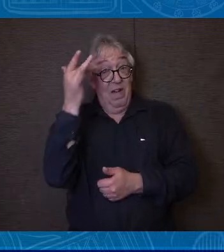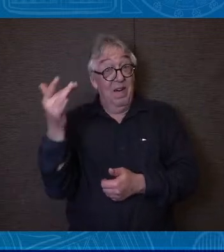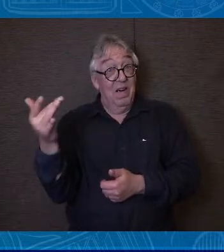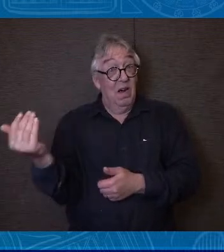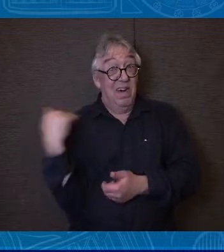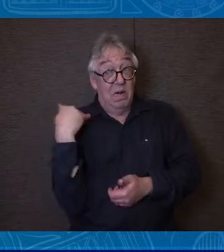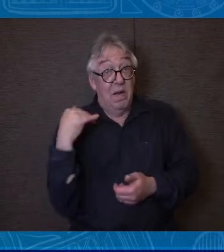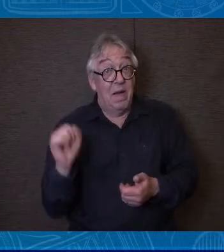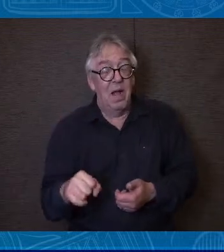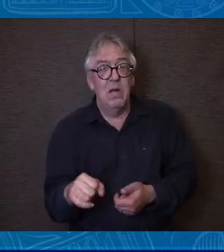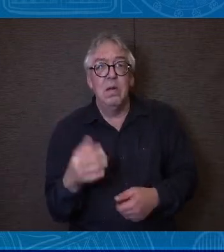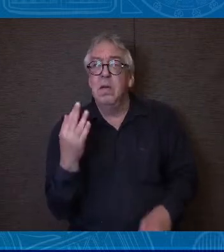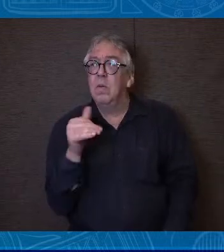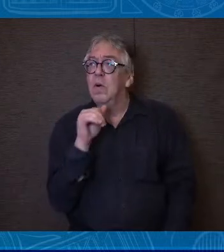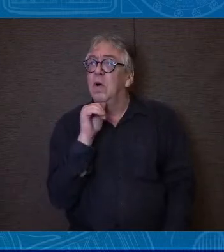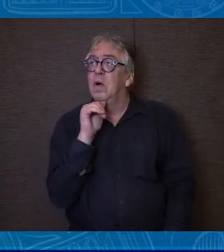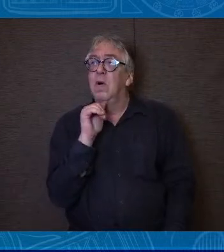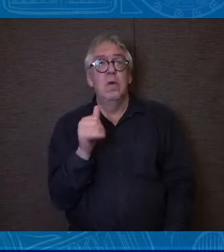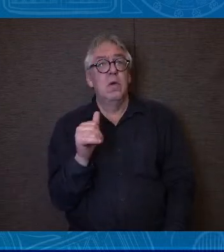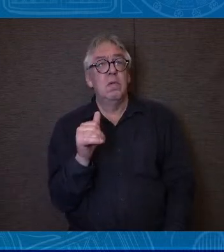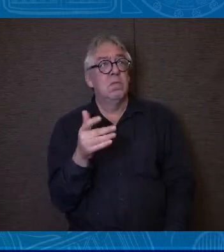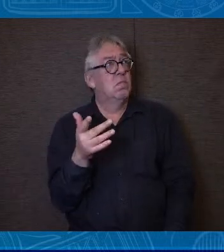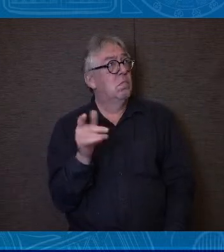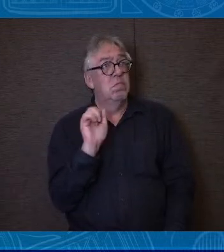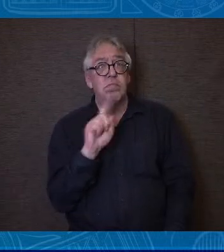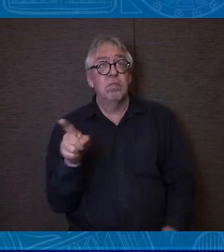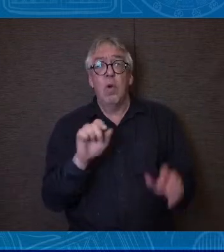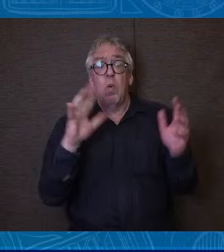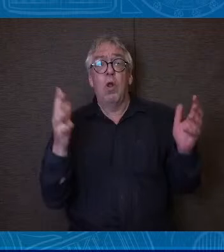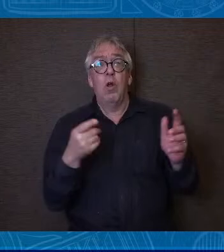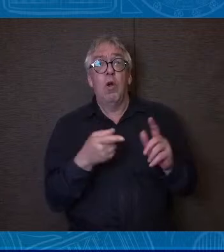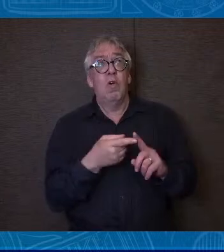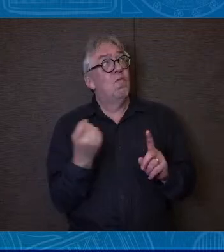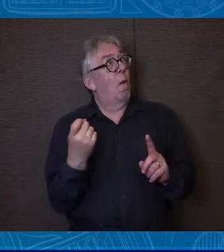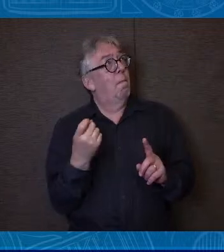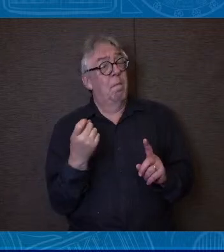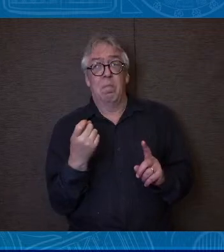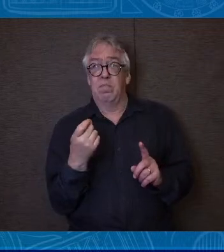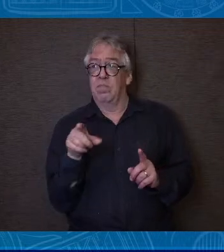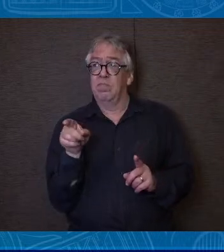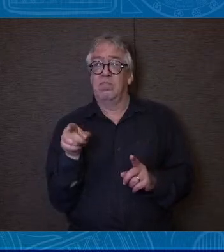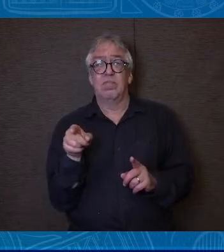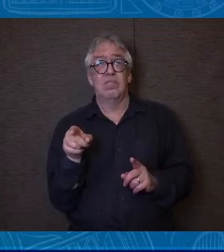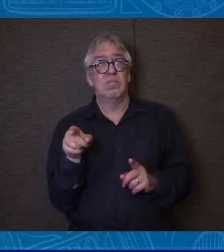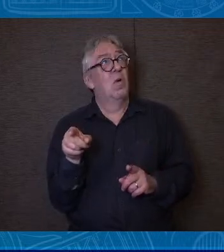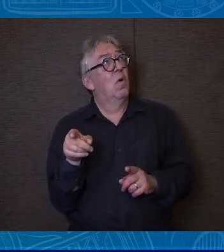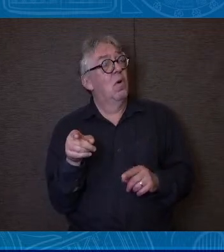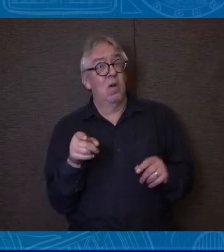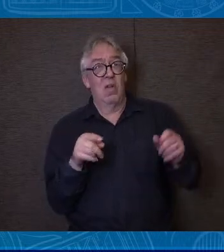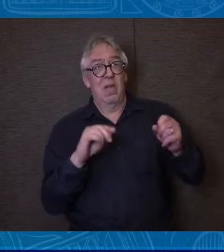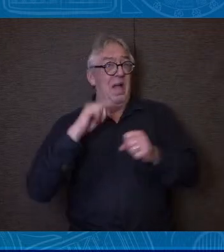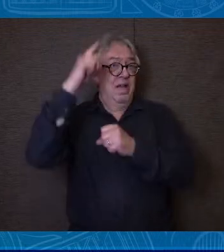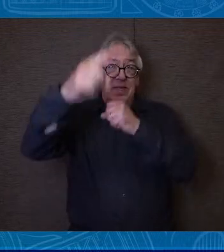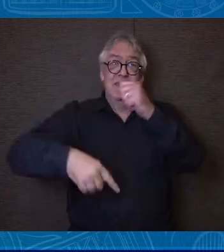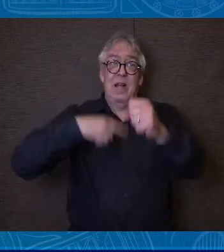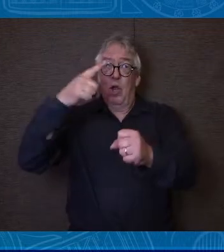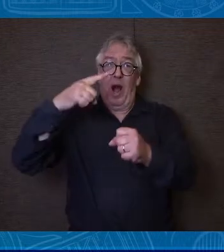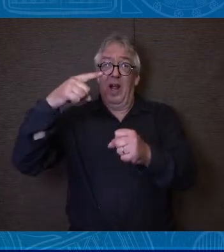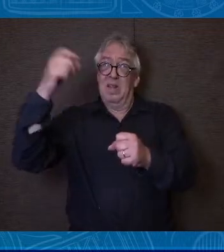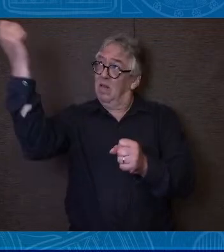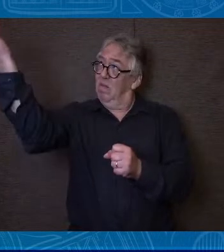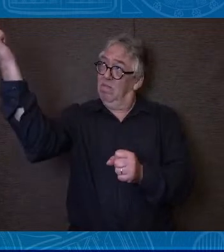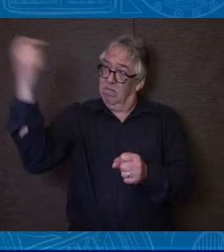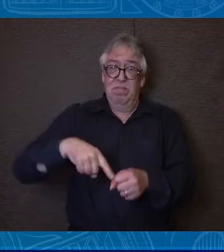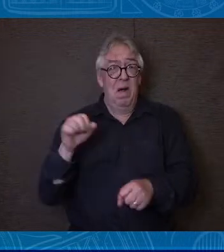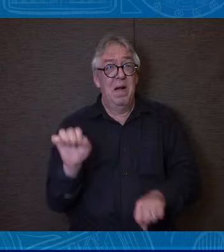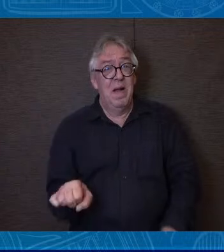to people everywhere in the world from satellites? So, of course, I discussed the idea with a lot of people. They